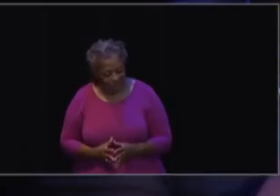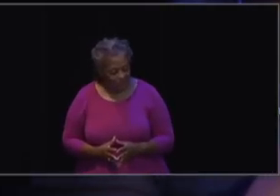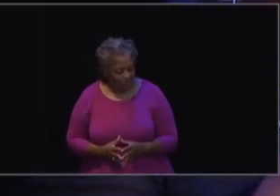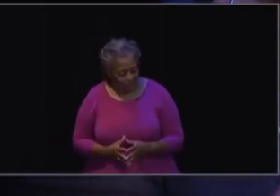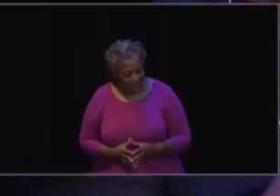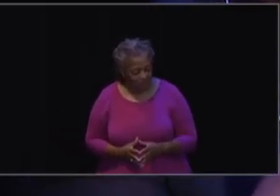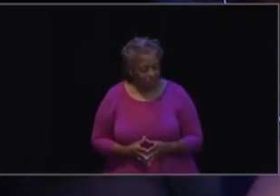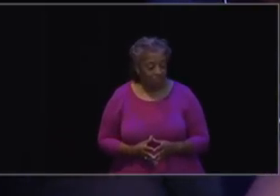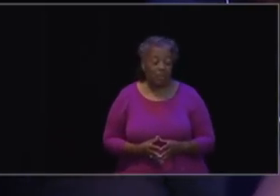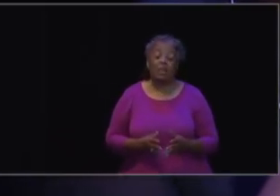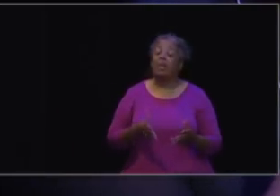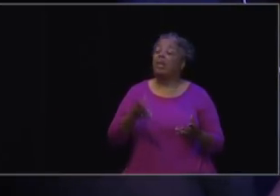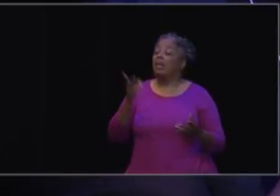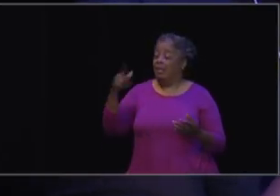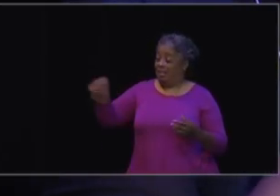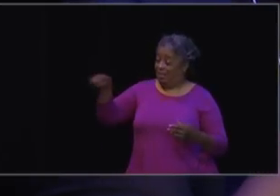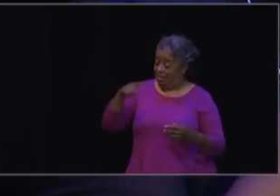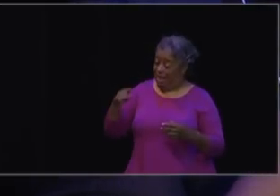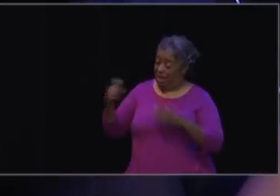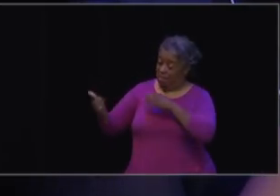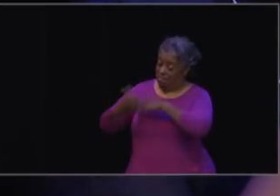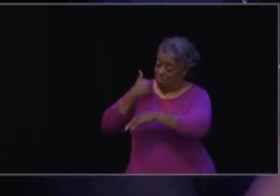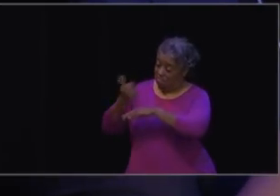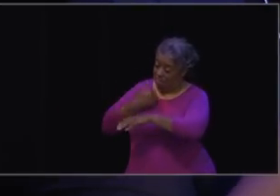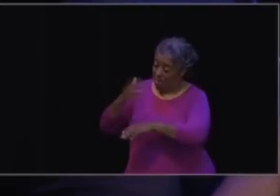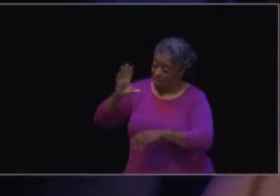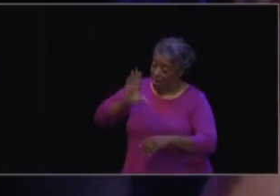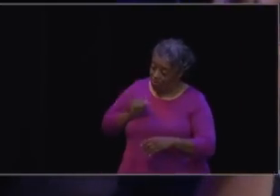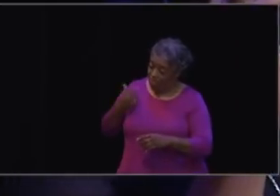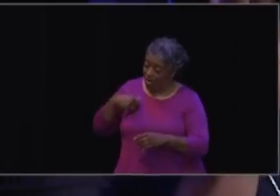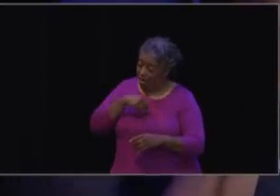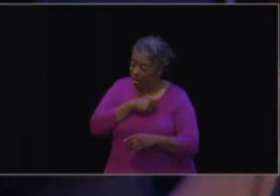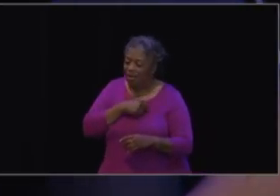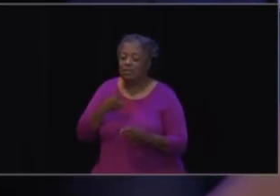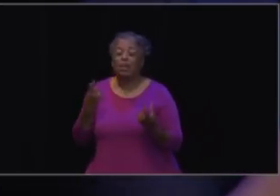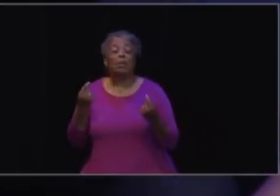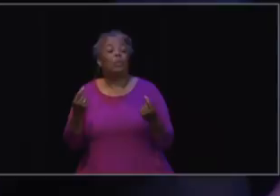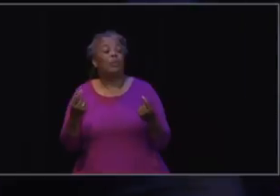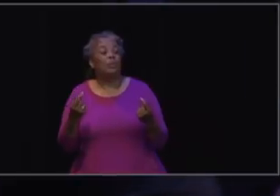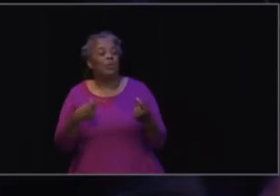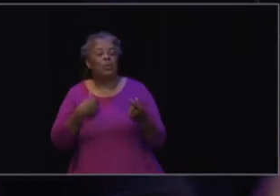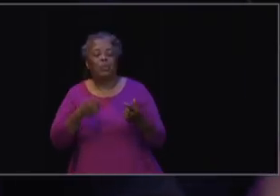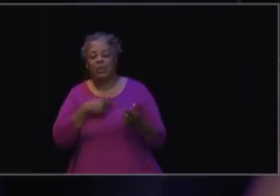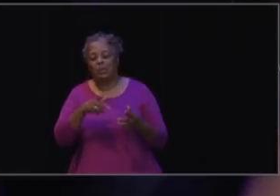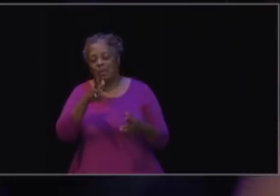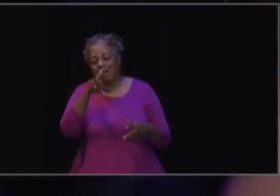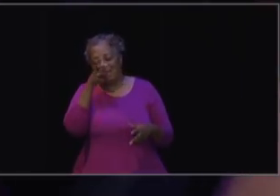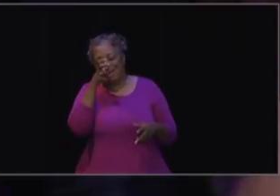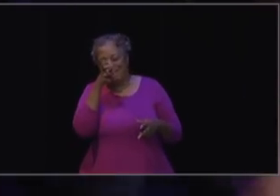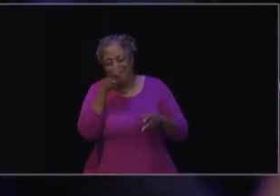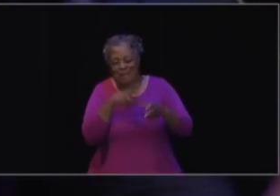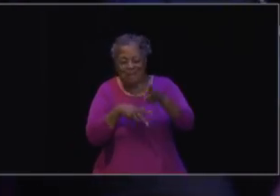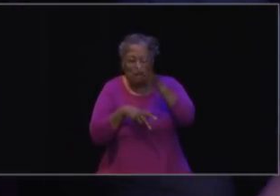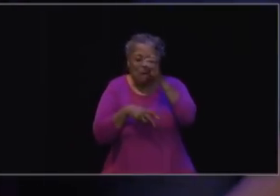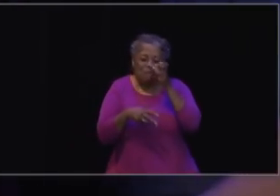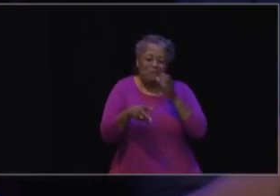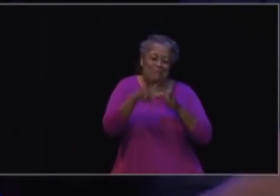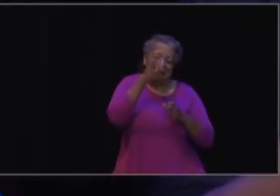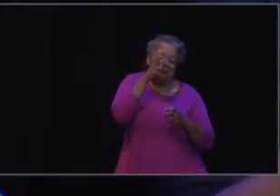Yeah, let them come to curse our names. We'll just come and come and come again.